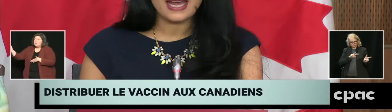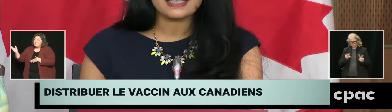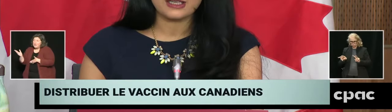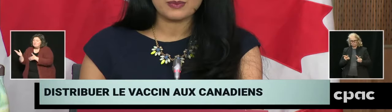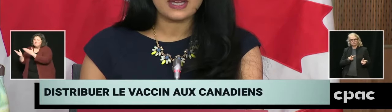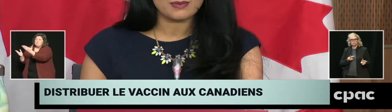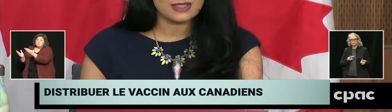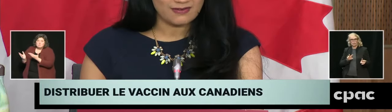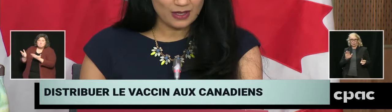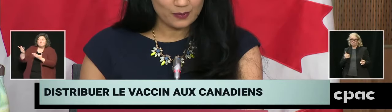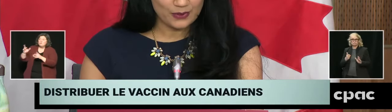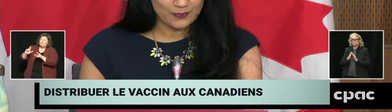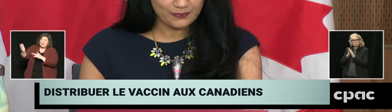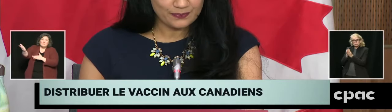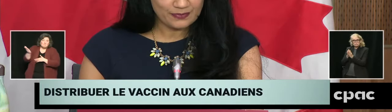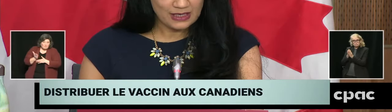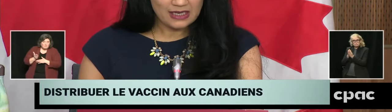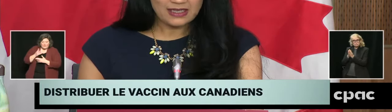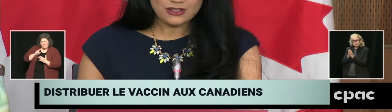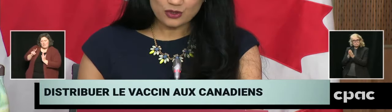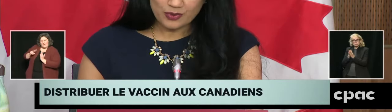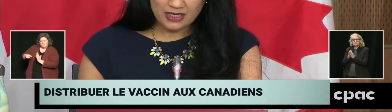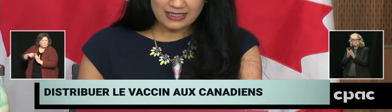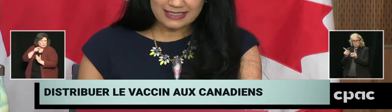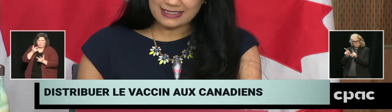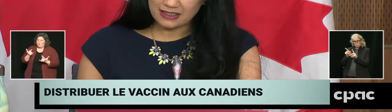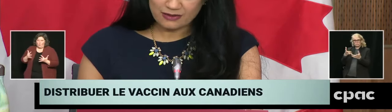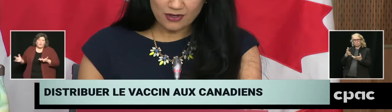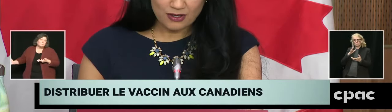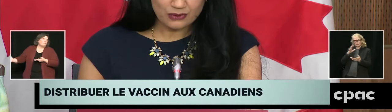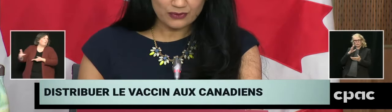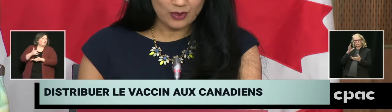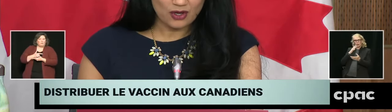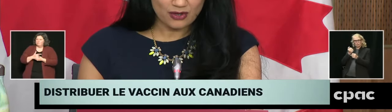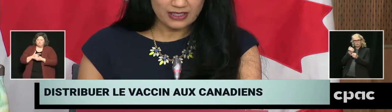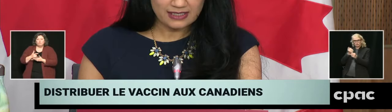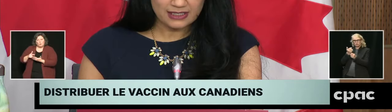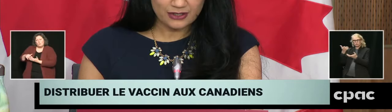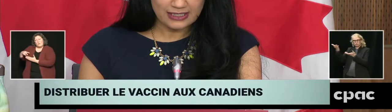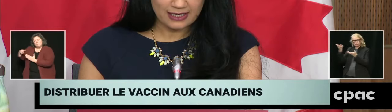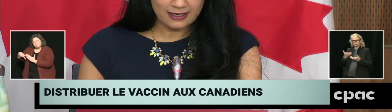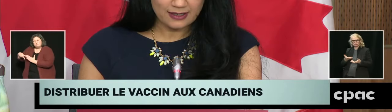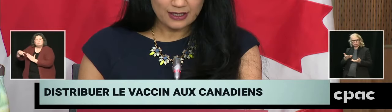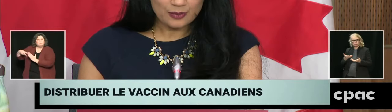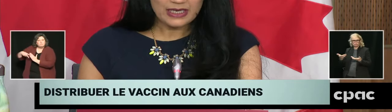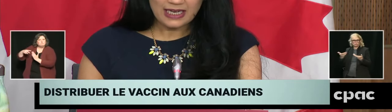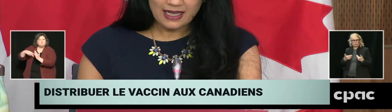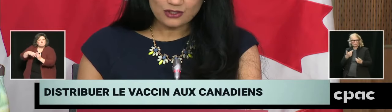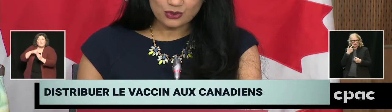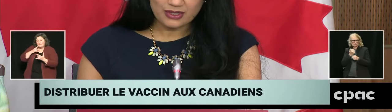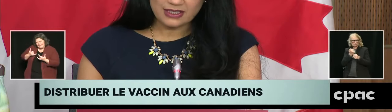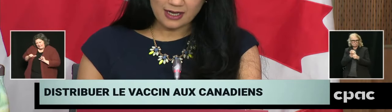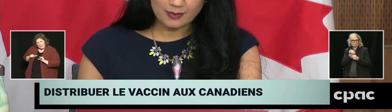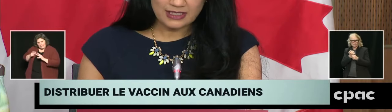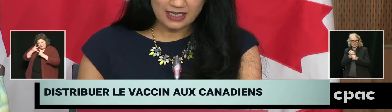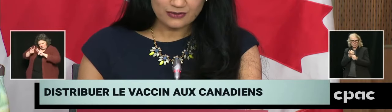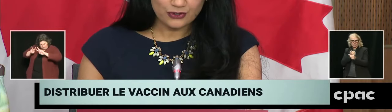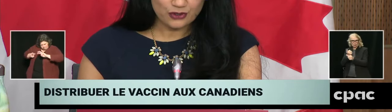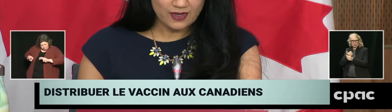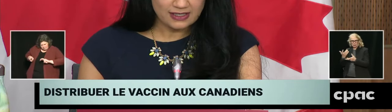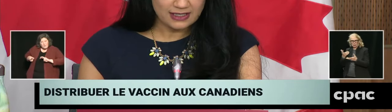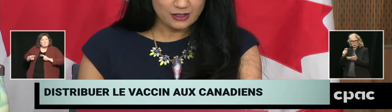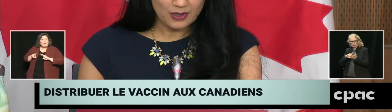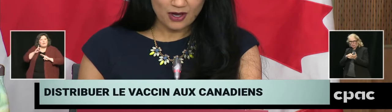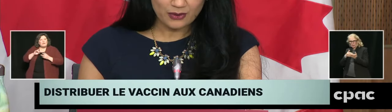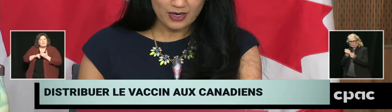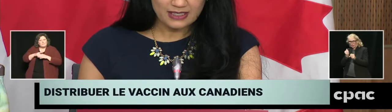manufacturer as it becomes available. This new process still involves reviewing all the necessary data, but it can shorten the time it takes for a